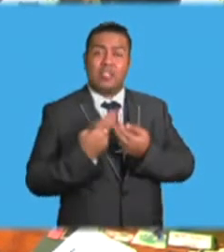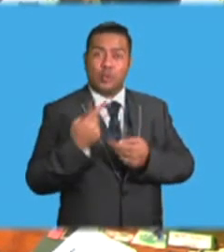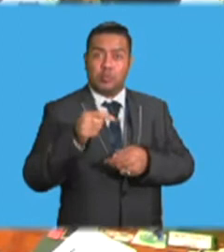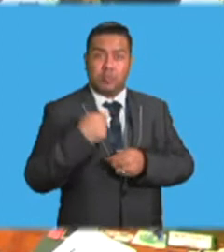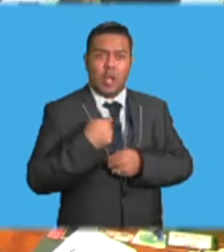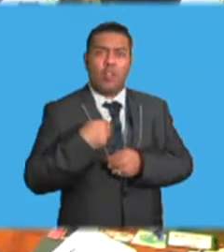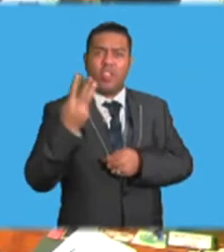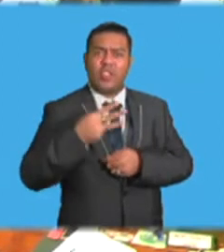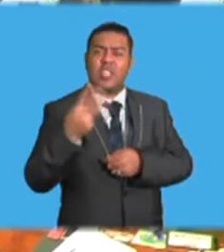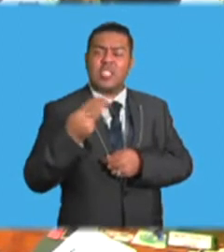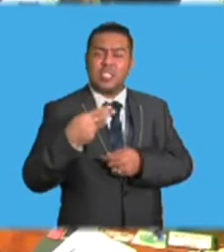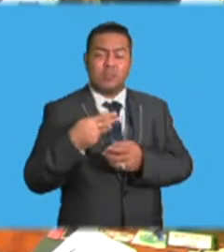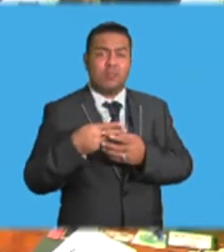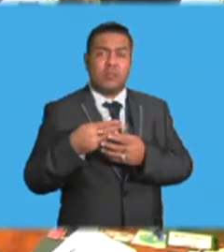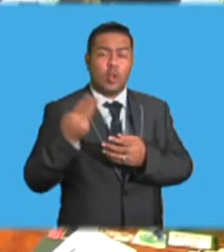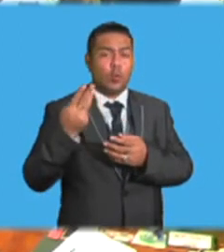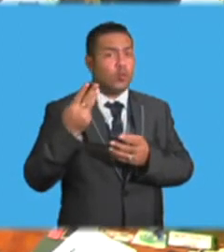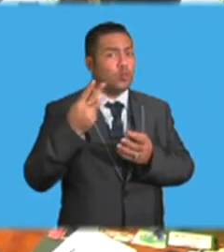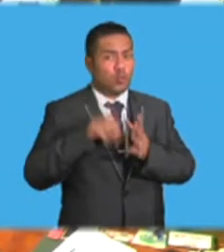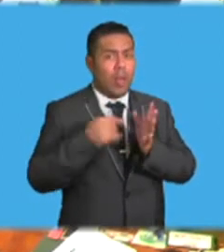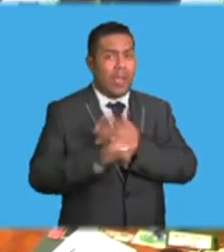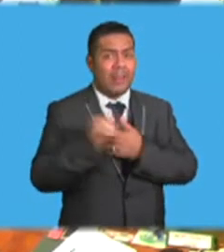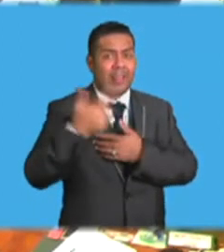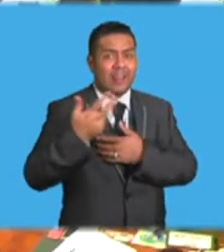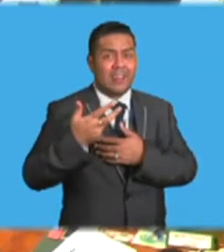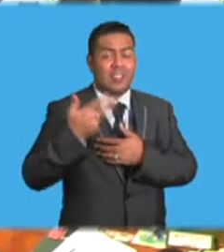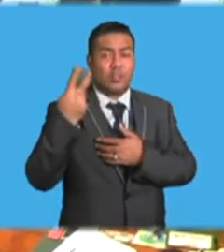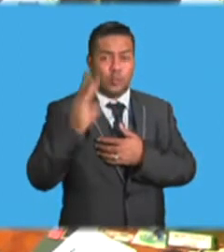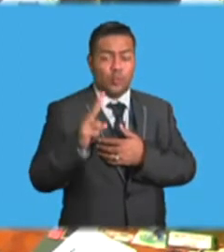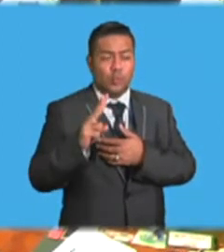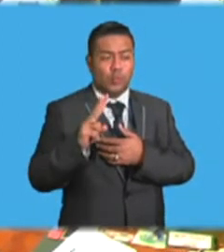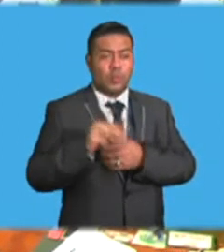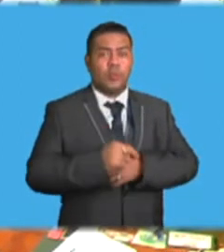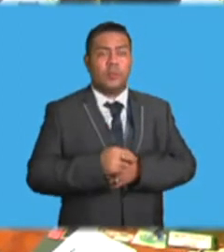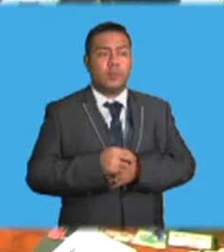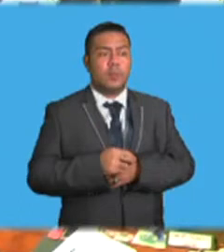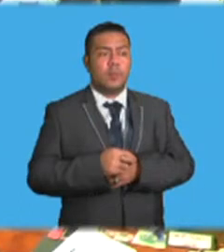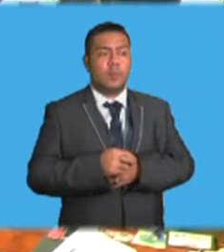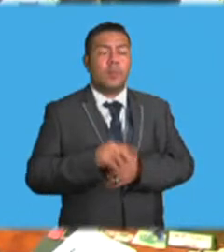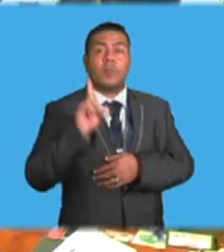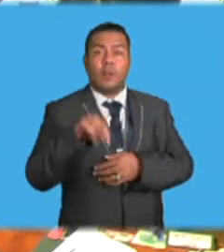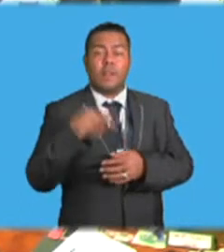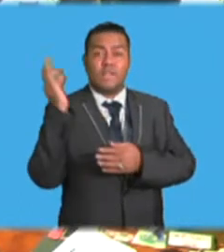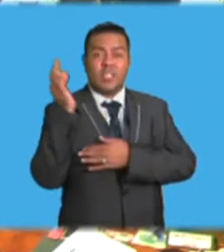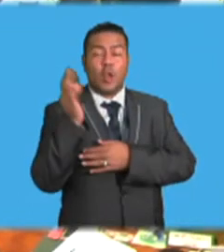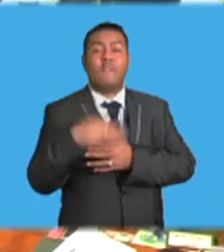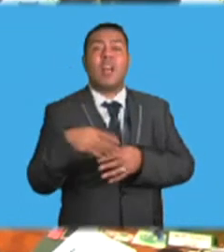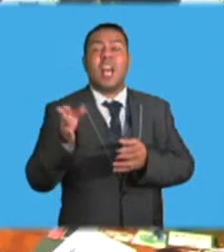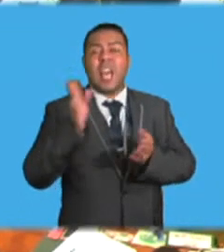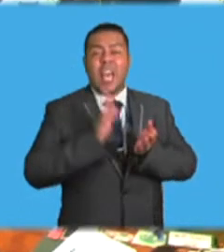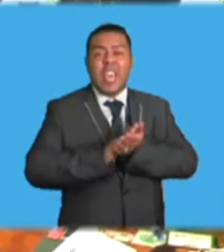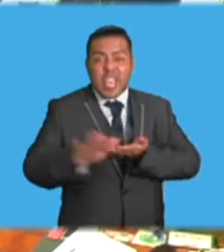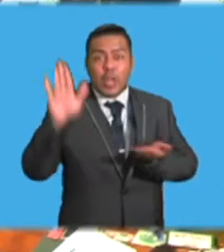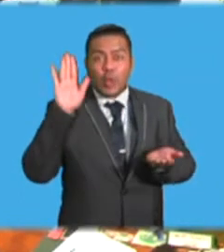speech on 13 July 1992, raised the issue on the need for a proper ghat, or a facility for Hindu religious